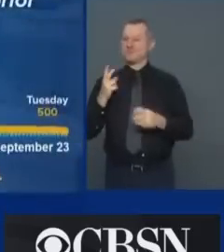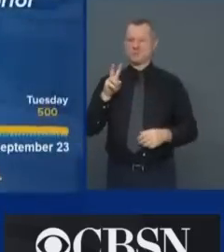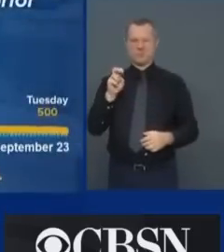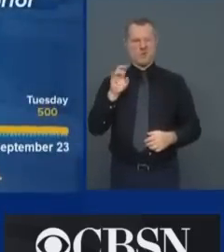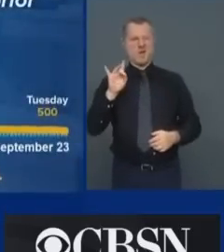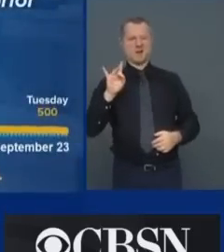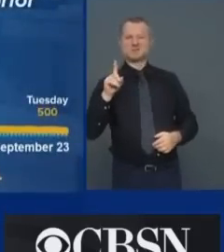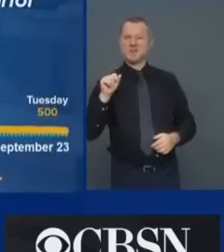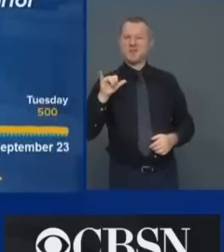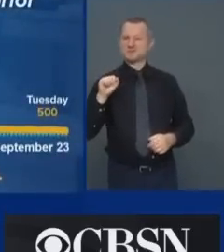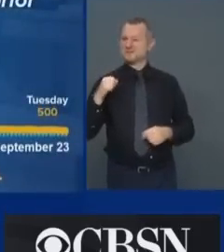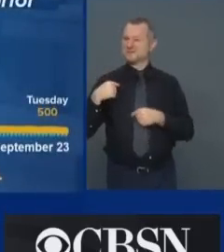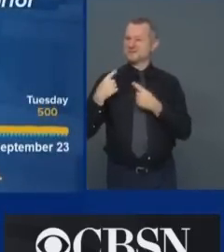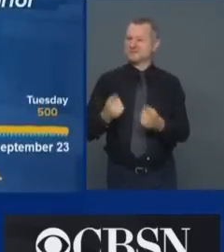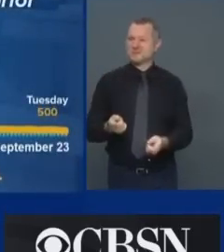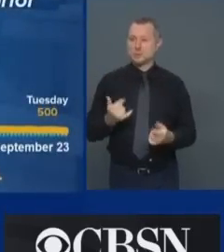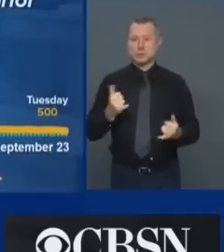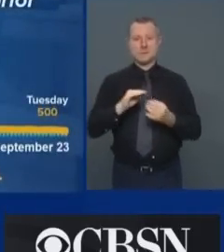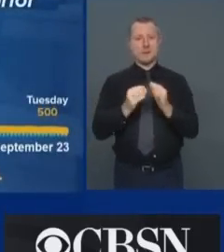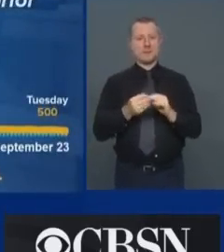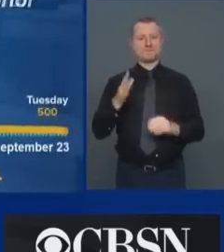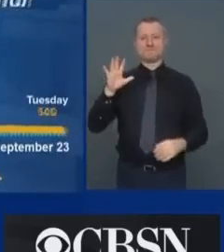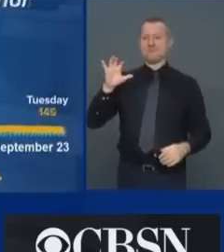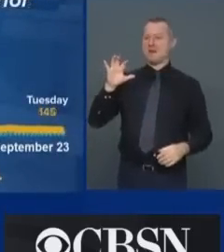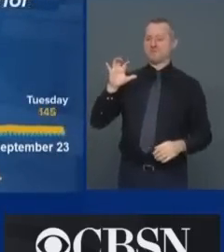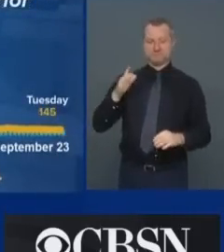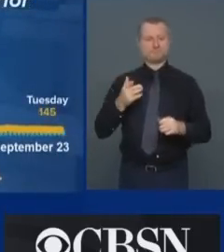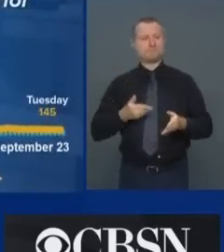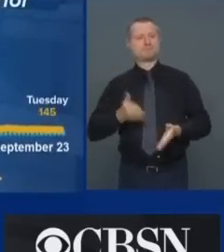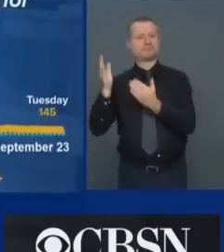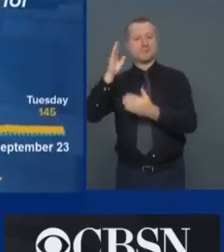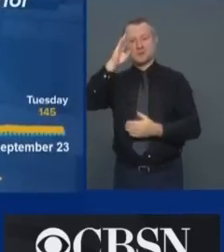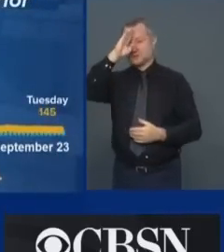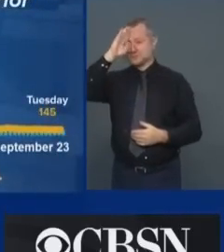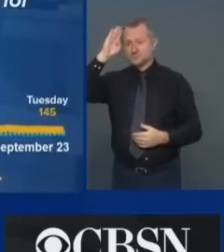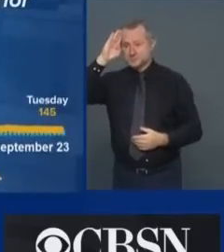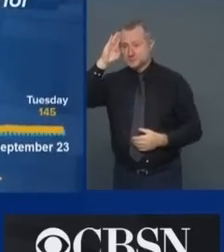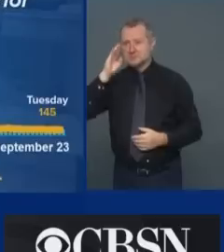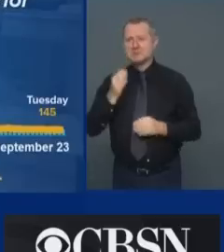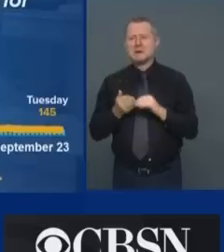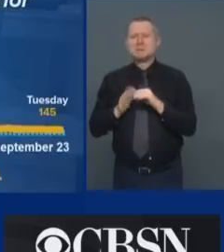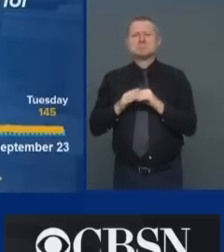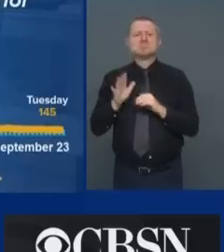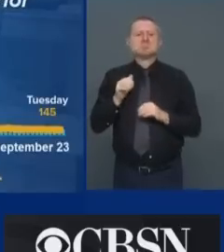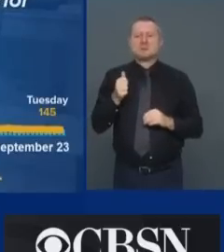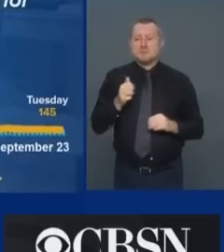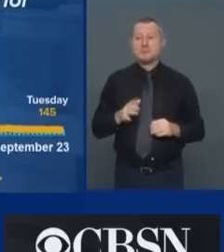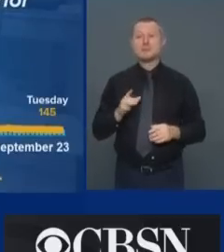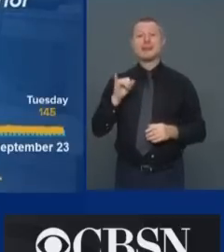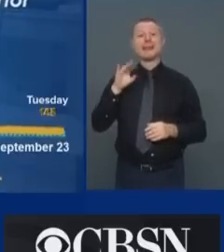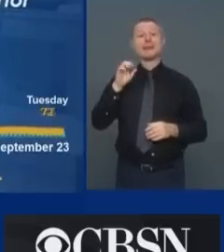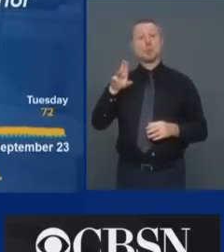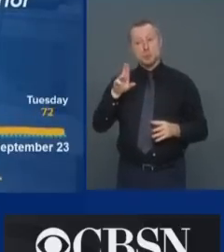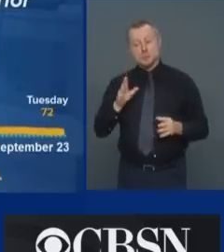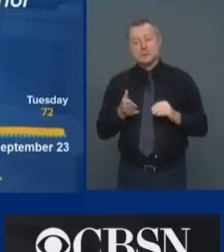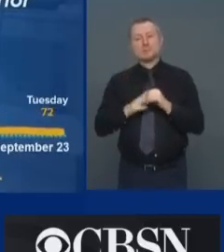for today: 500 hospitalizations, which is up about 10. ICU patients up about 4.